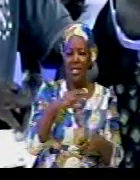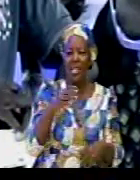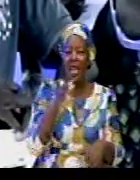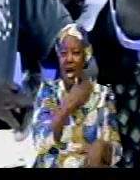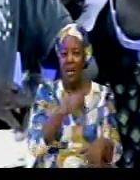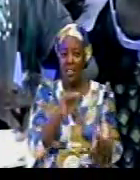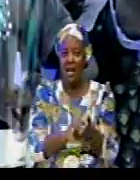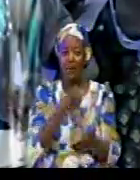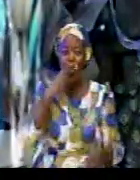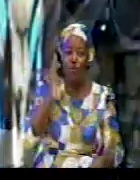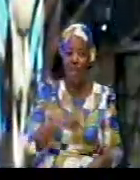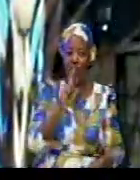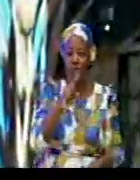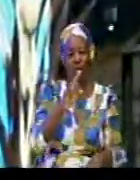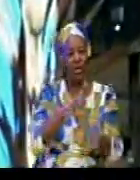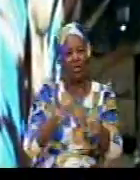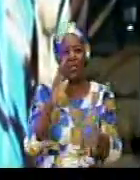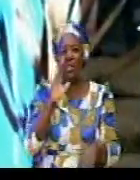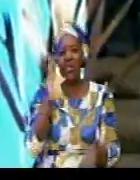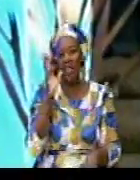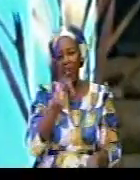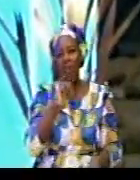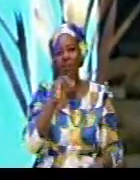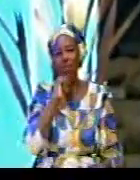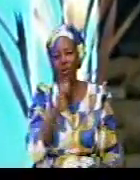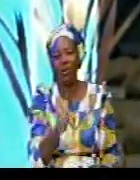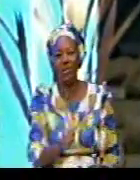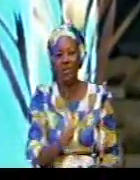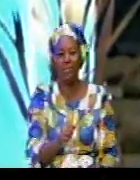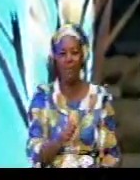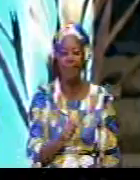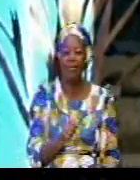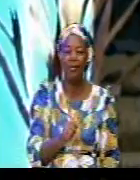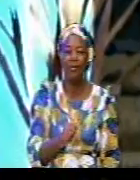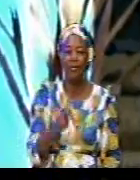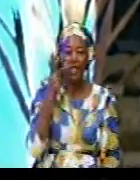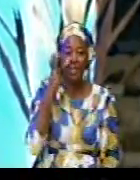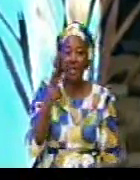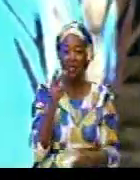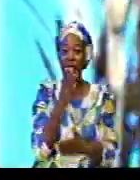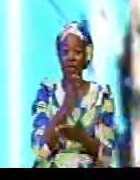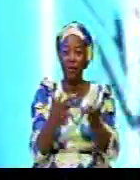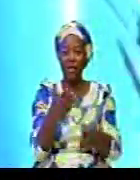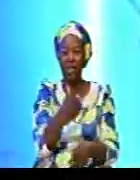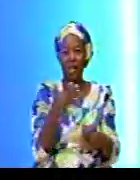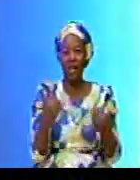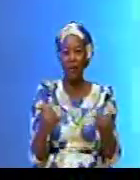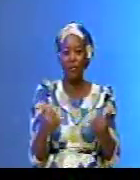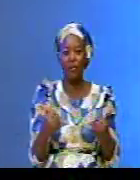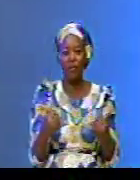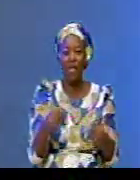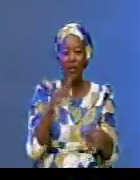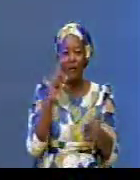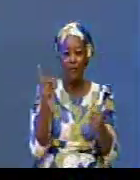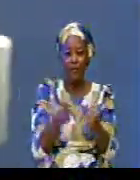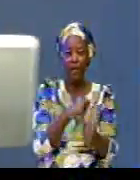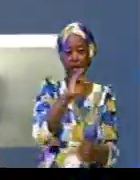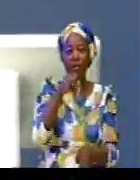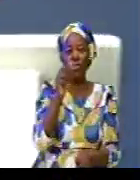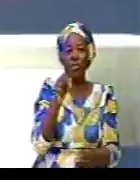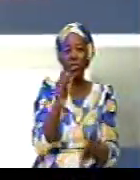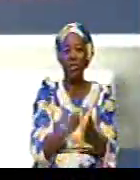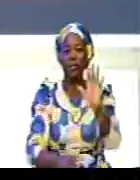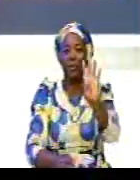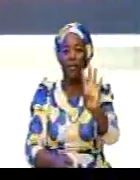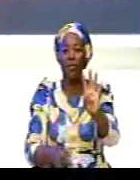is mine. He is mine. And then he says, and that wicked one touches him not. Look